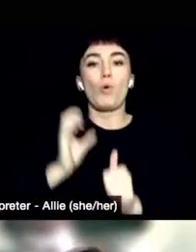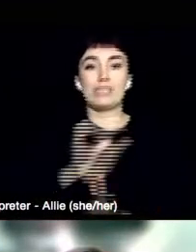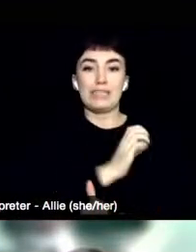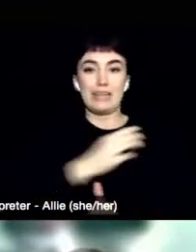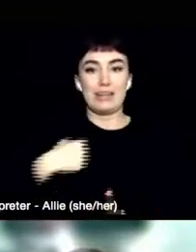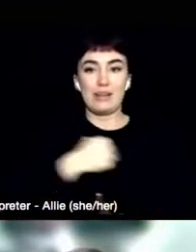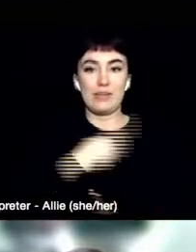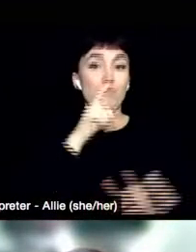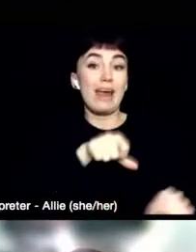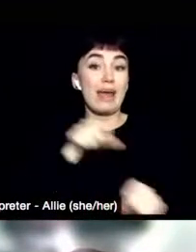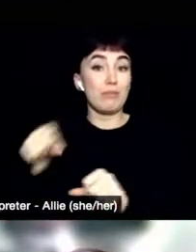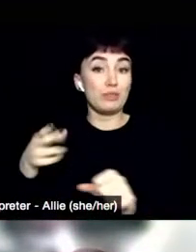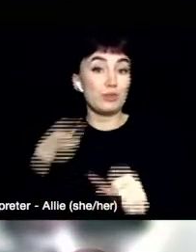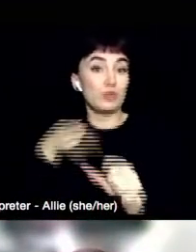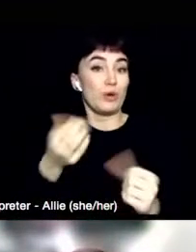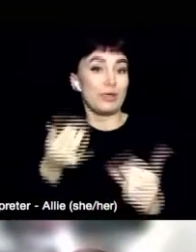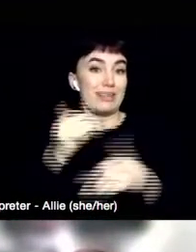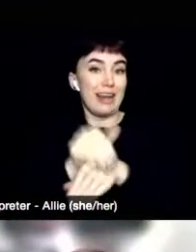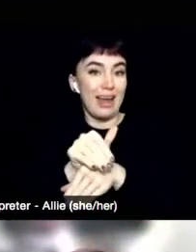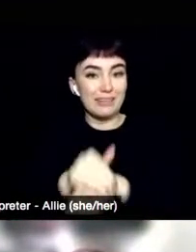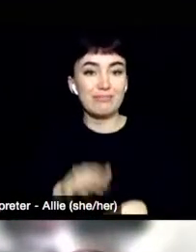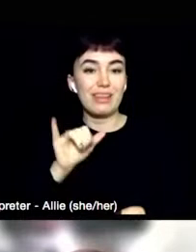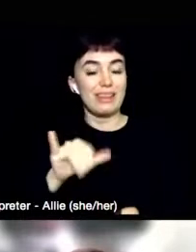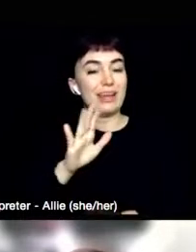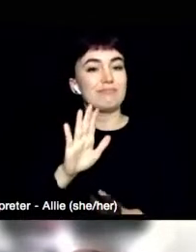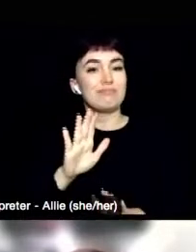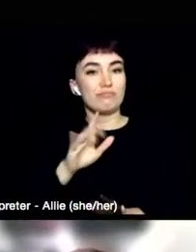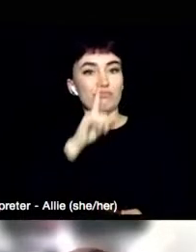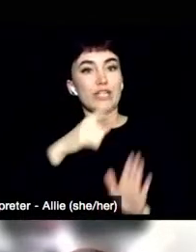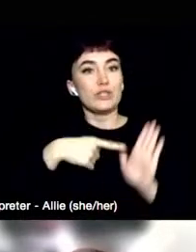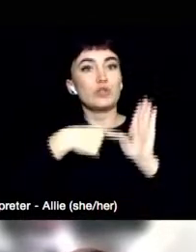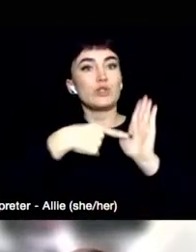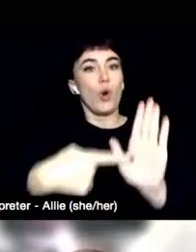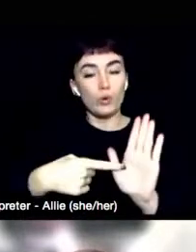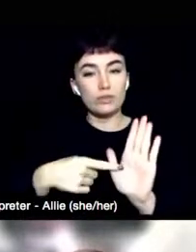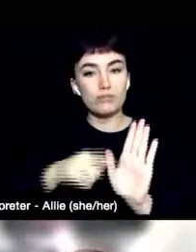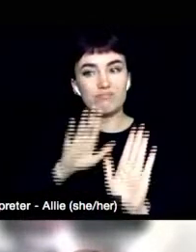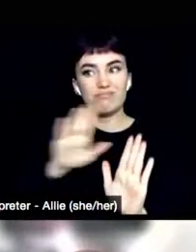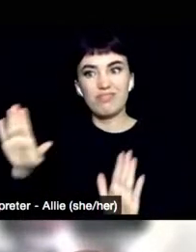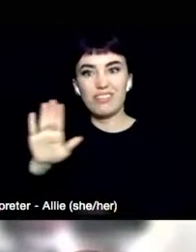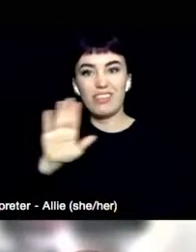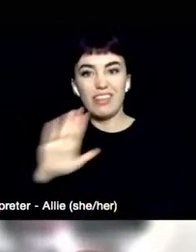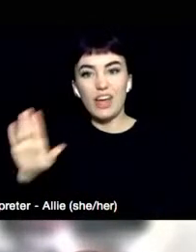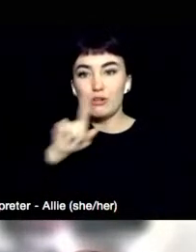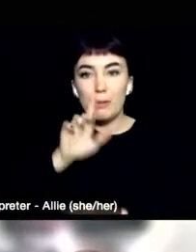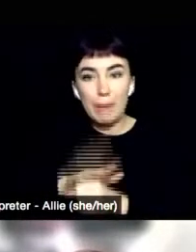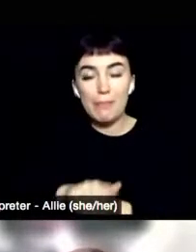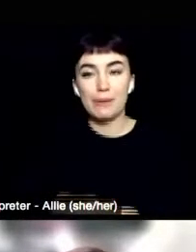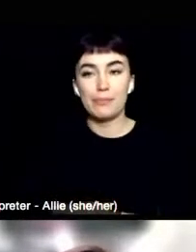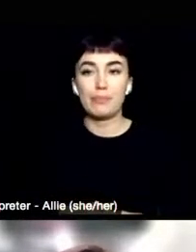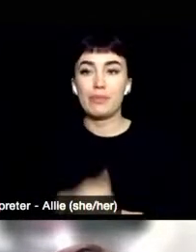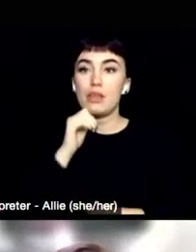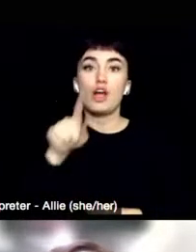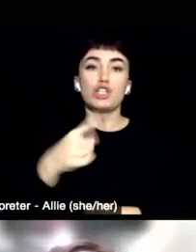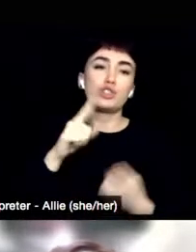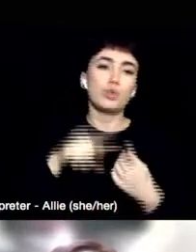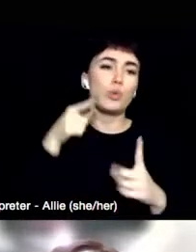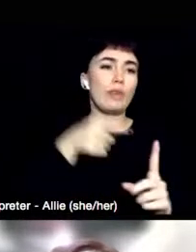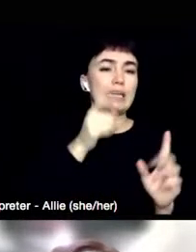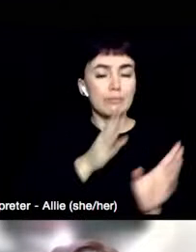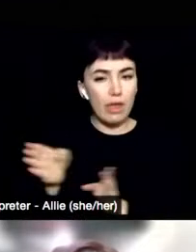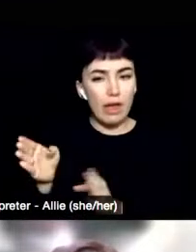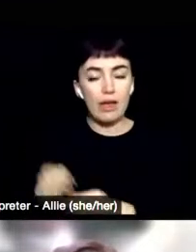were able to join us tonight, and that's really a testament to their commitment, not just to this